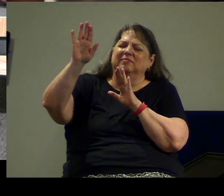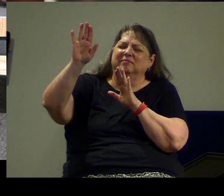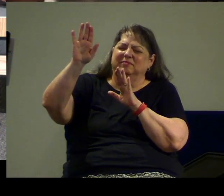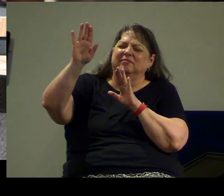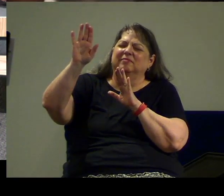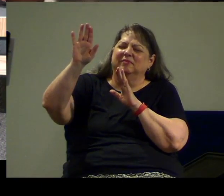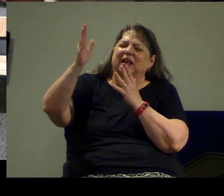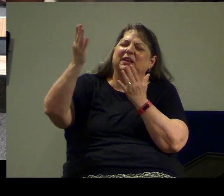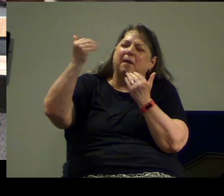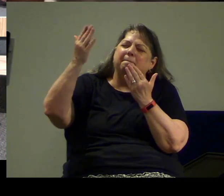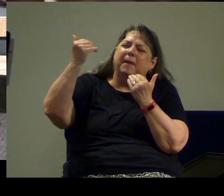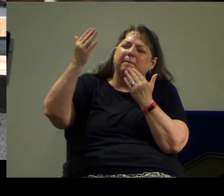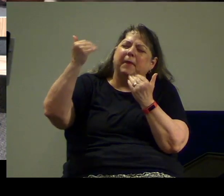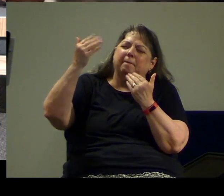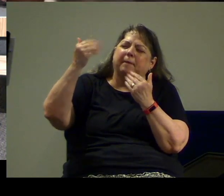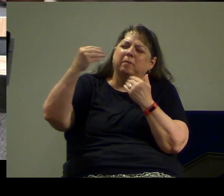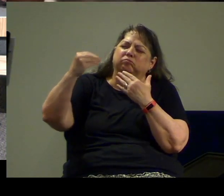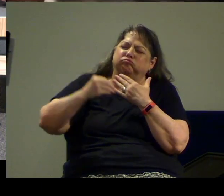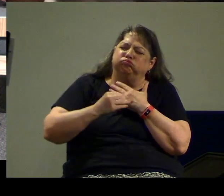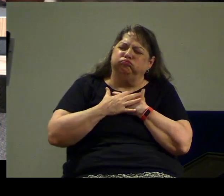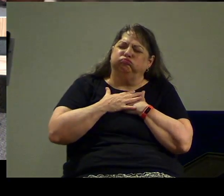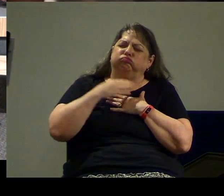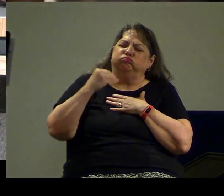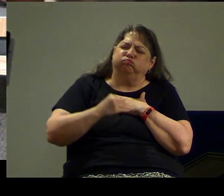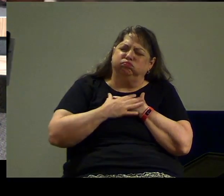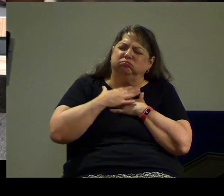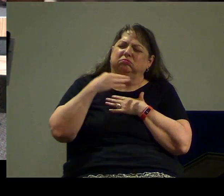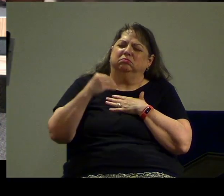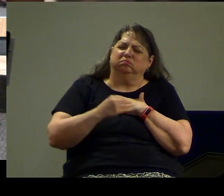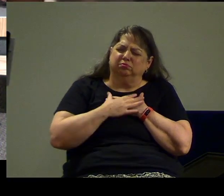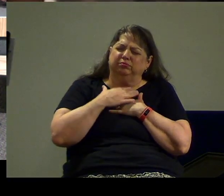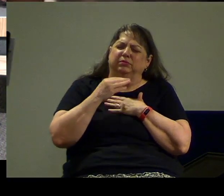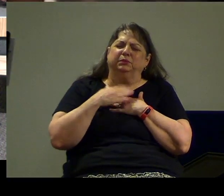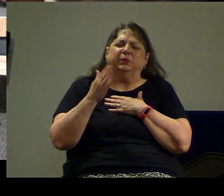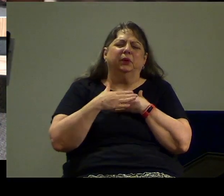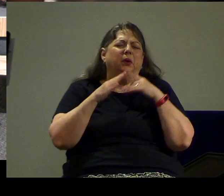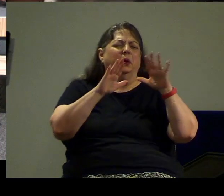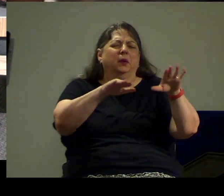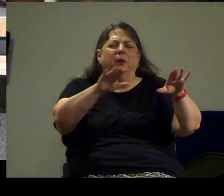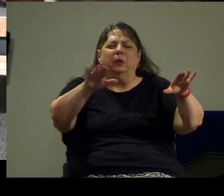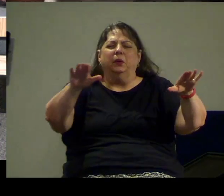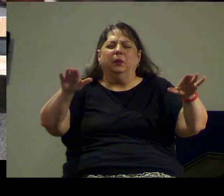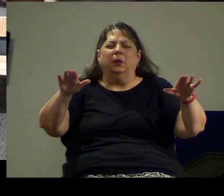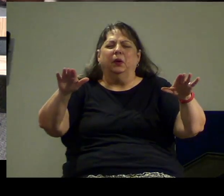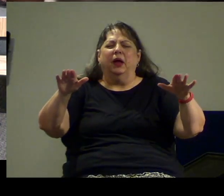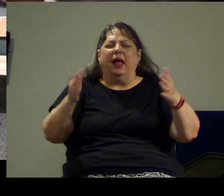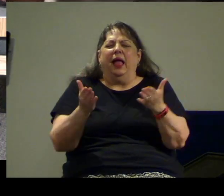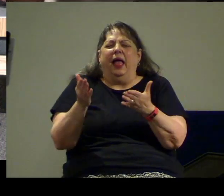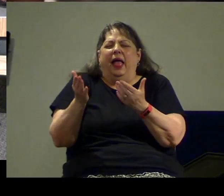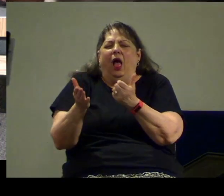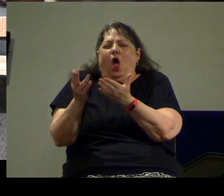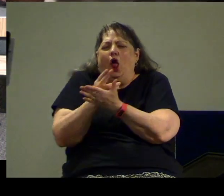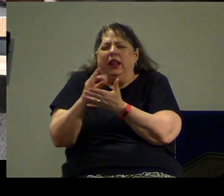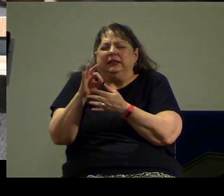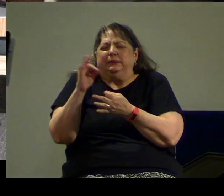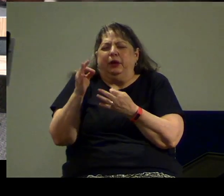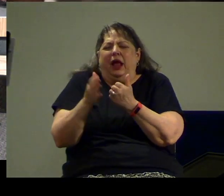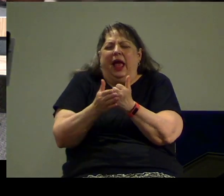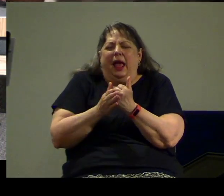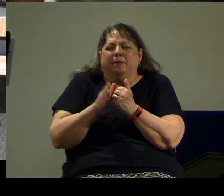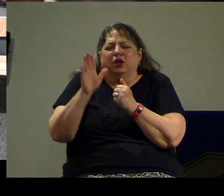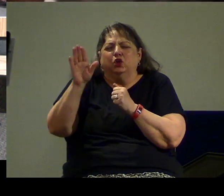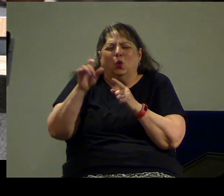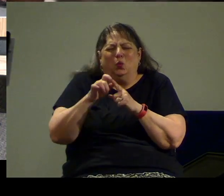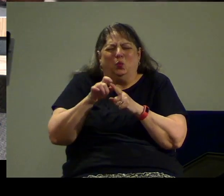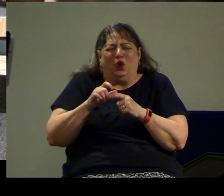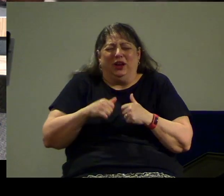flow and let your word come into each and every one of our hearts, and Holy Spirit, take that living word and seal it within us that it will